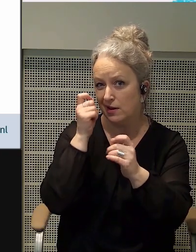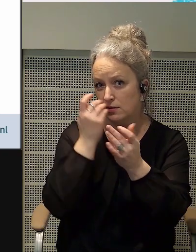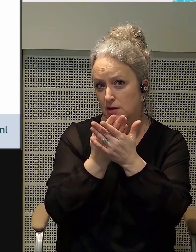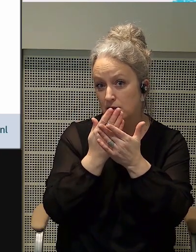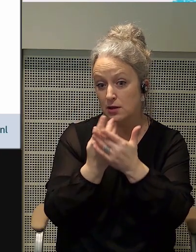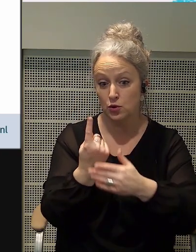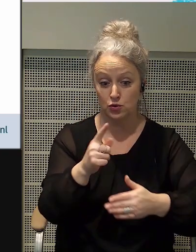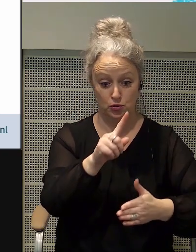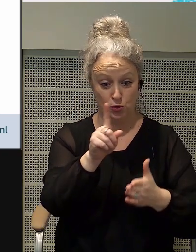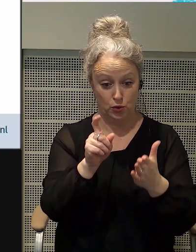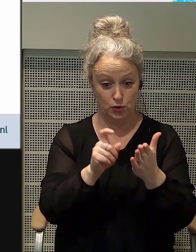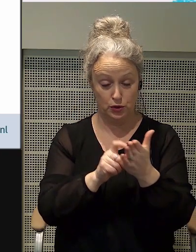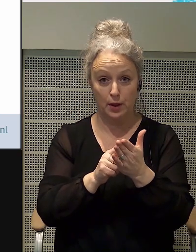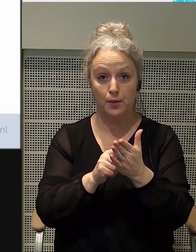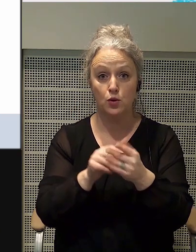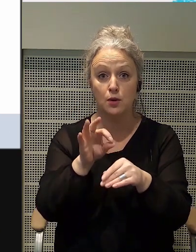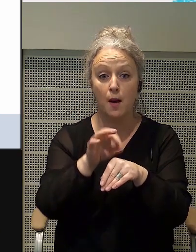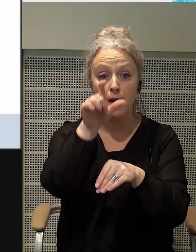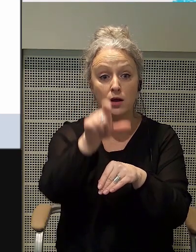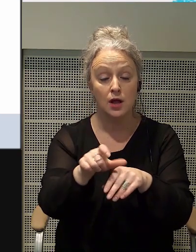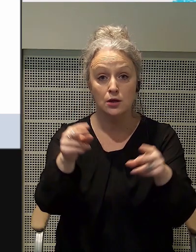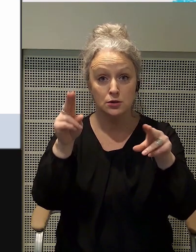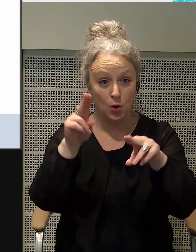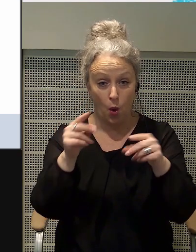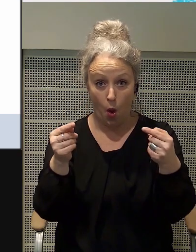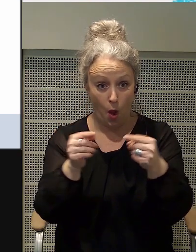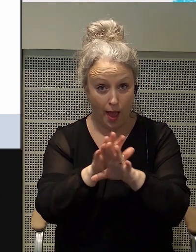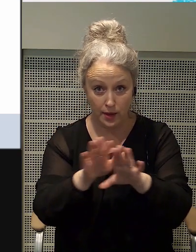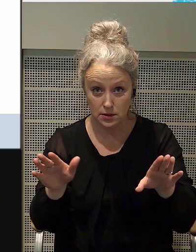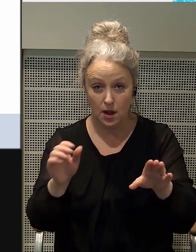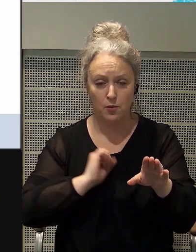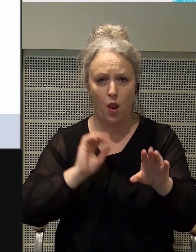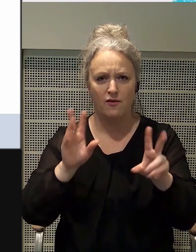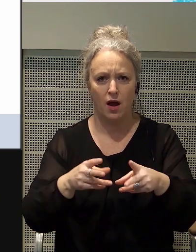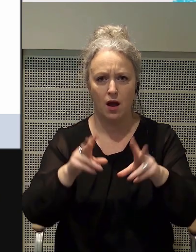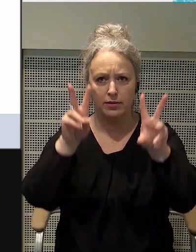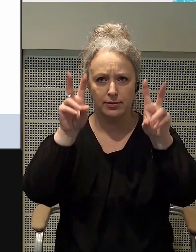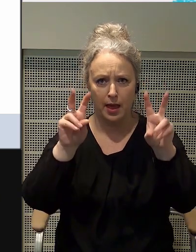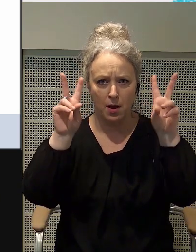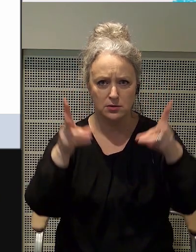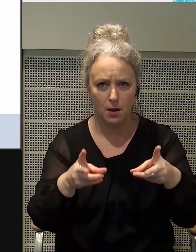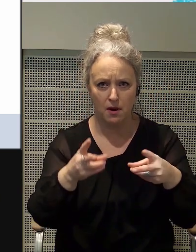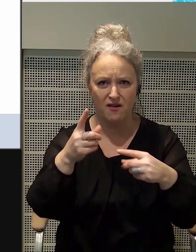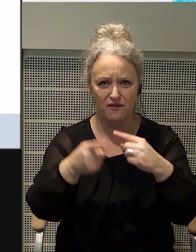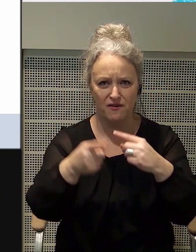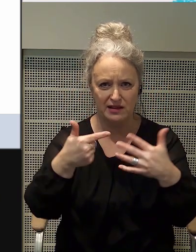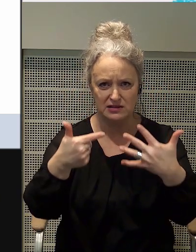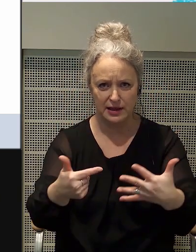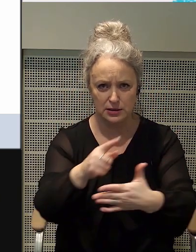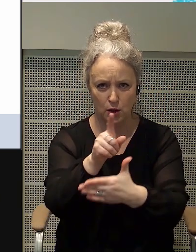includes the most relevant aspects. And I shared these slides from one of my colleagues who is very much in